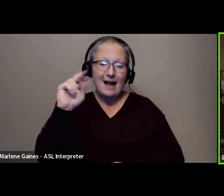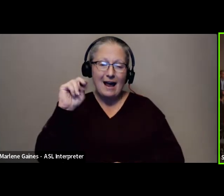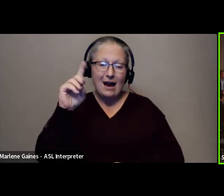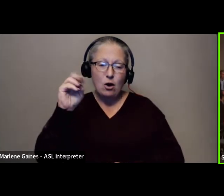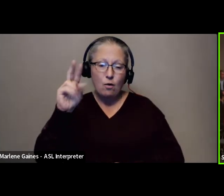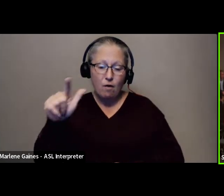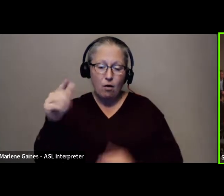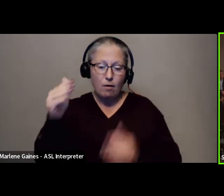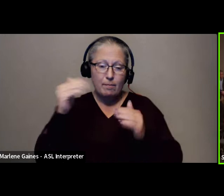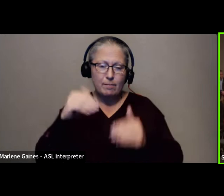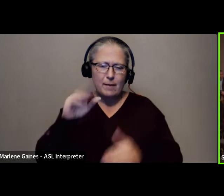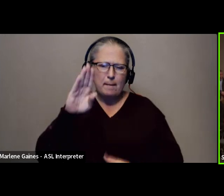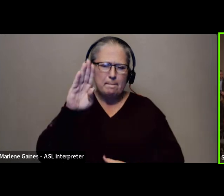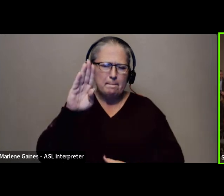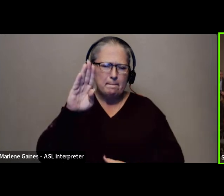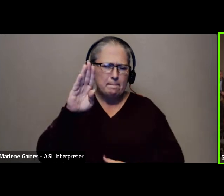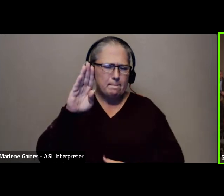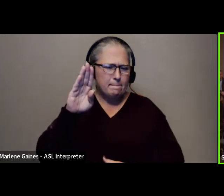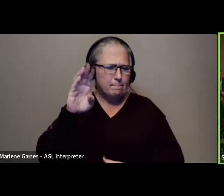Bei Zhao,